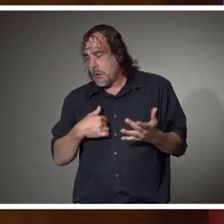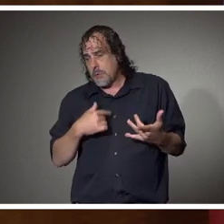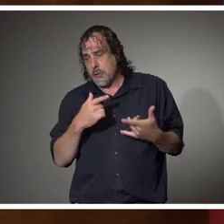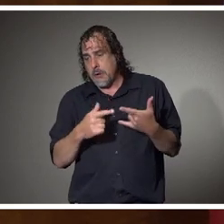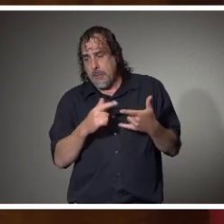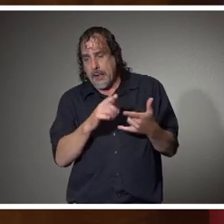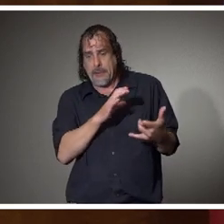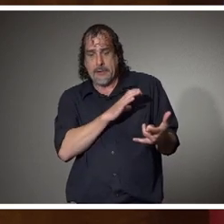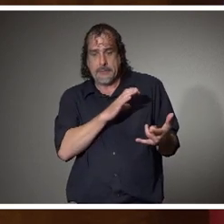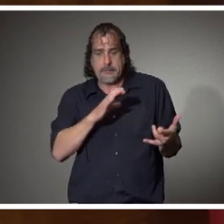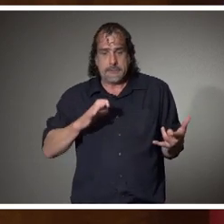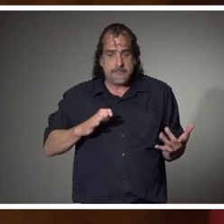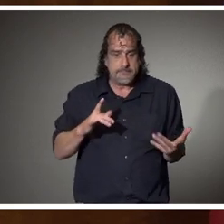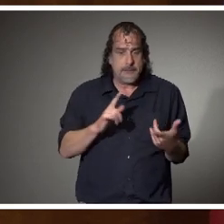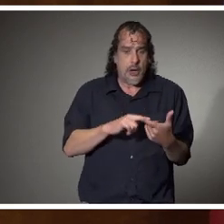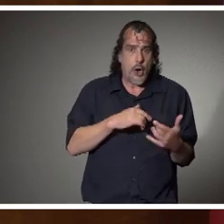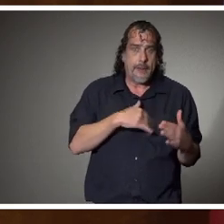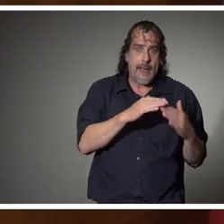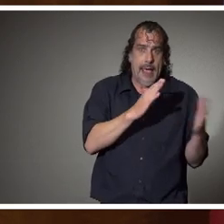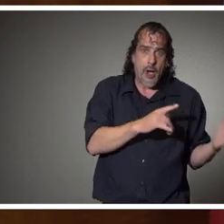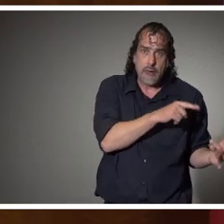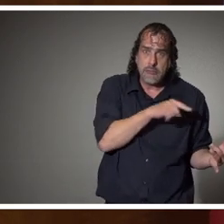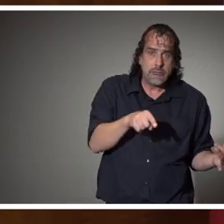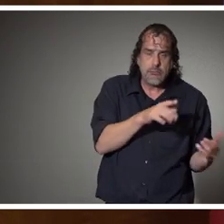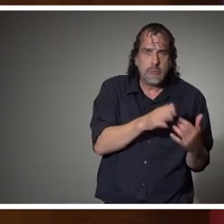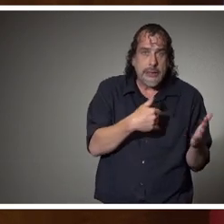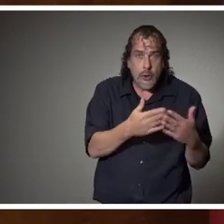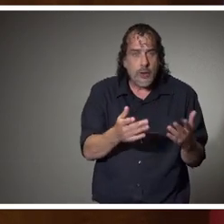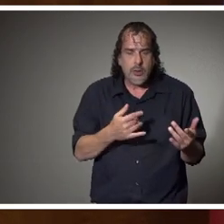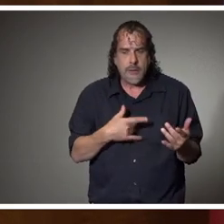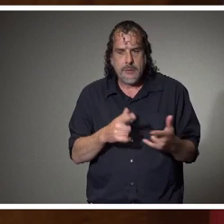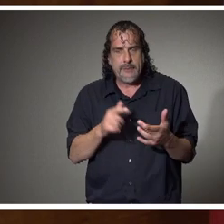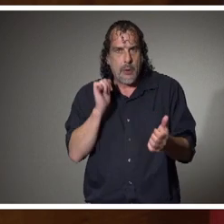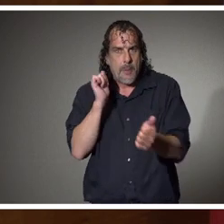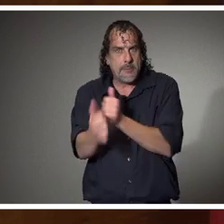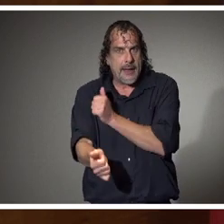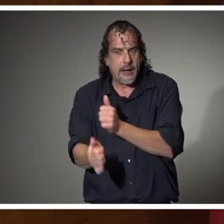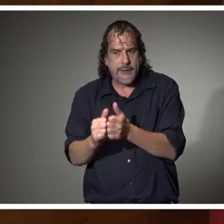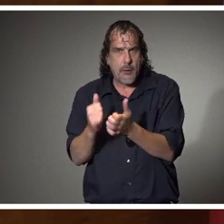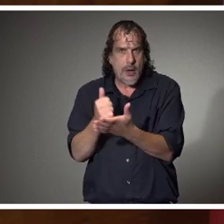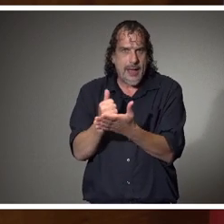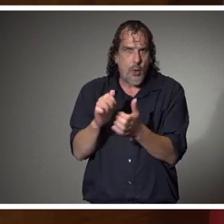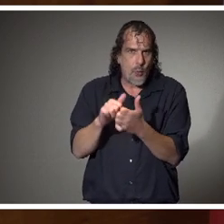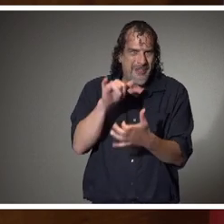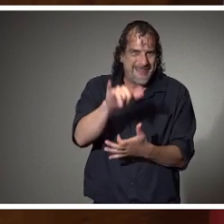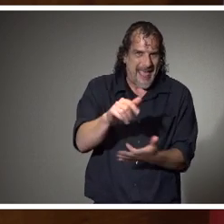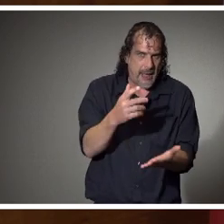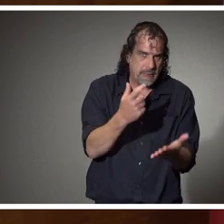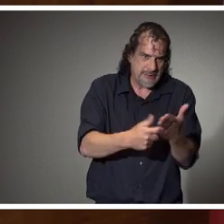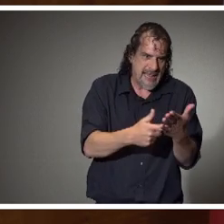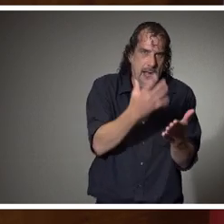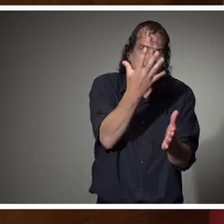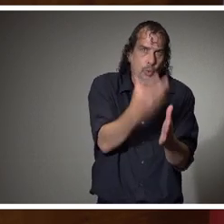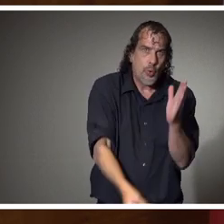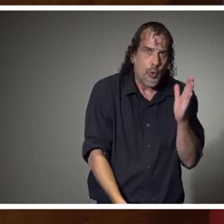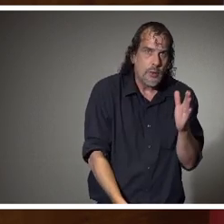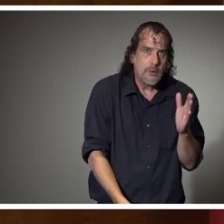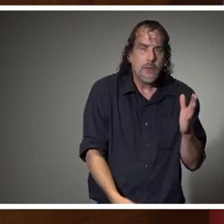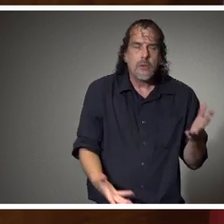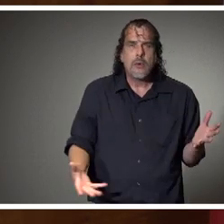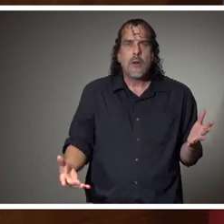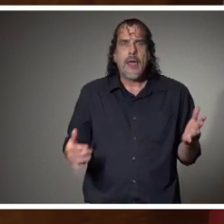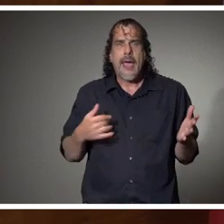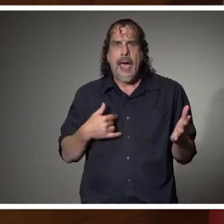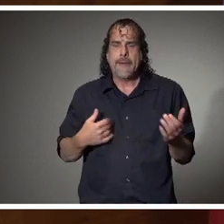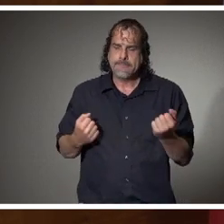Senate or the House or both in the coming weeks and months, which will help with that. And I'm certainly